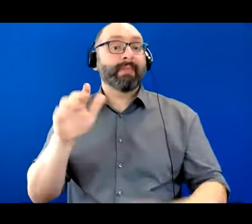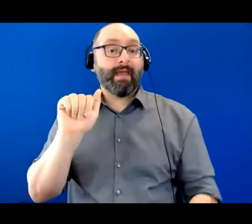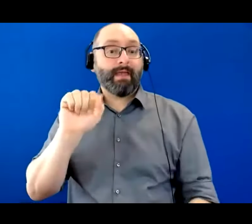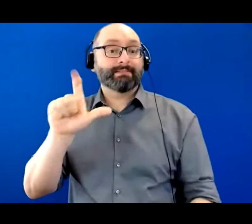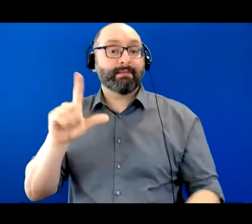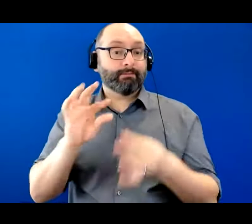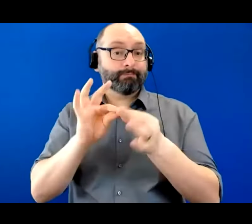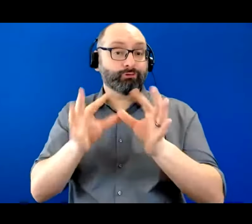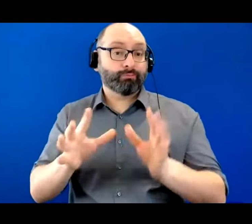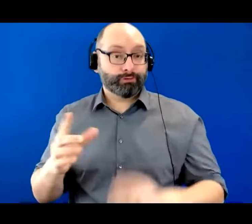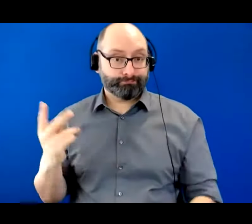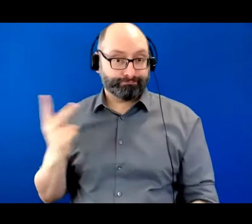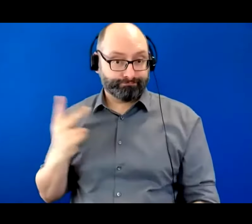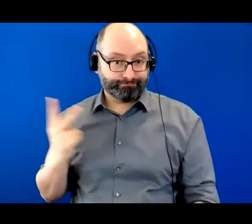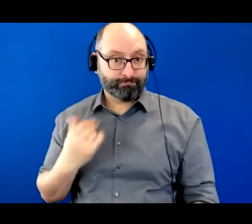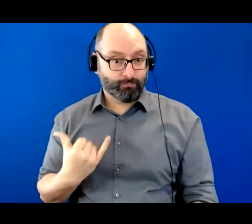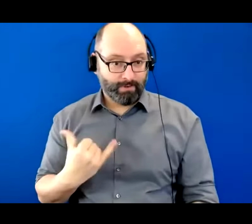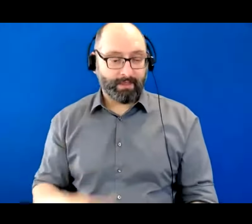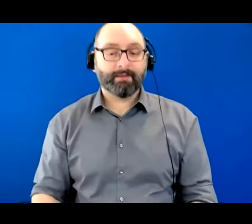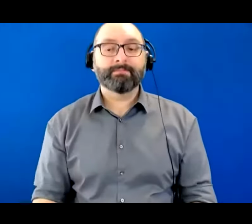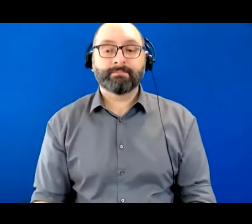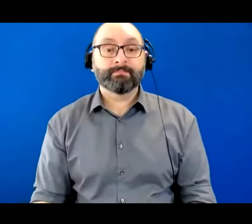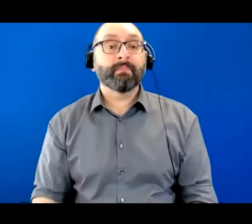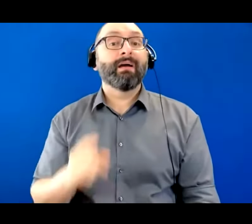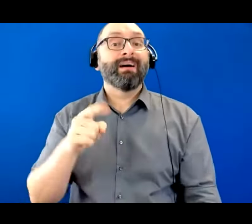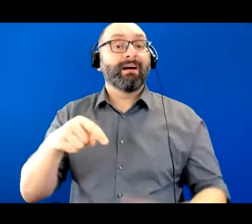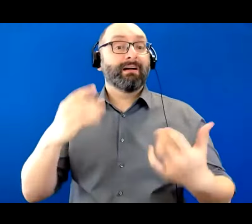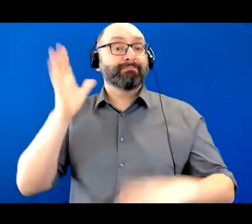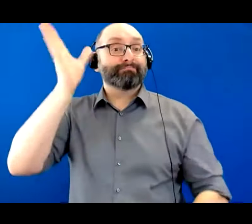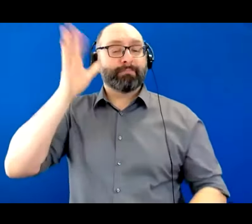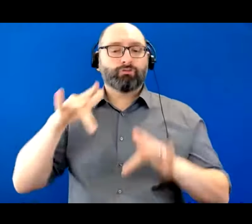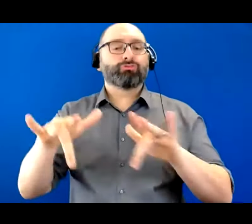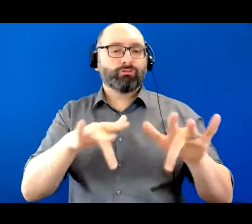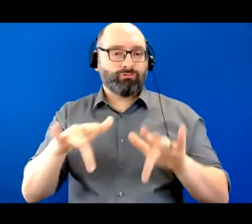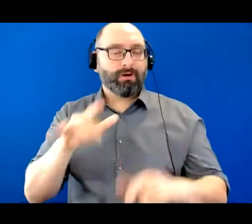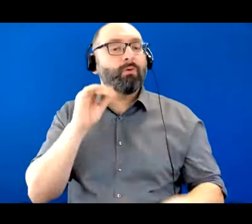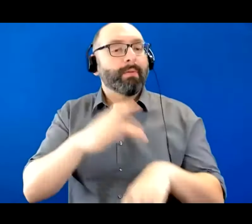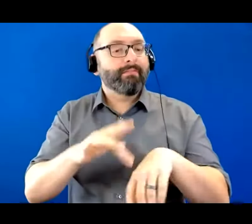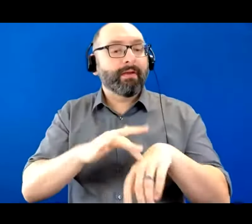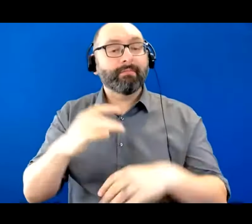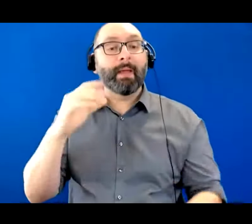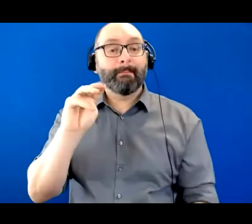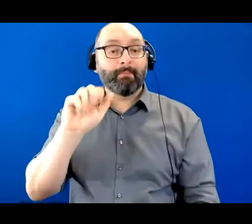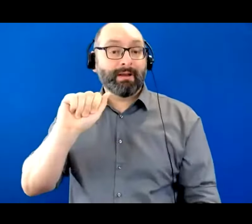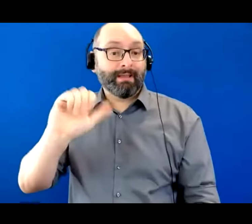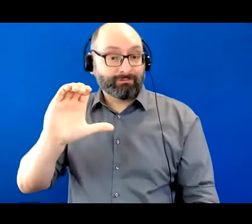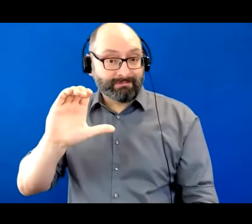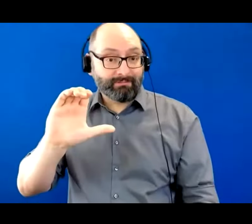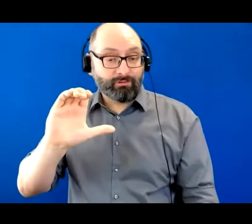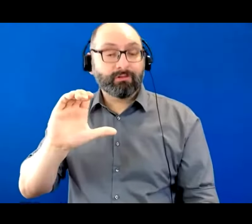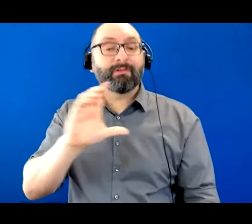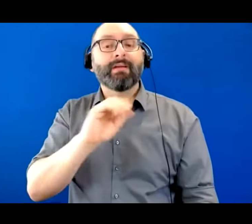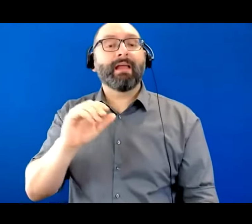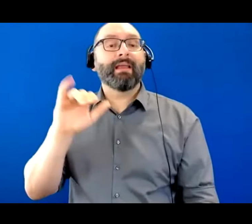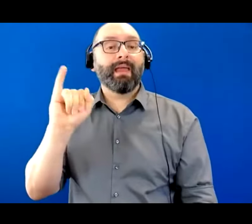Language interpretation today. This talk is being recorded and will be available on the Memory and Aging Center and